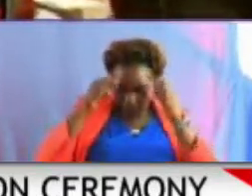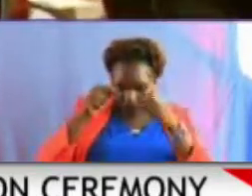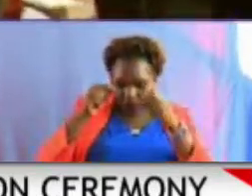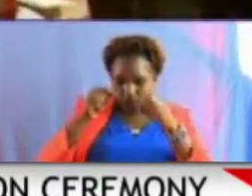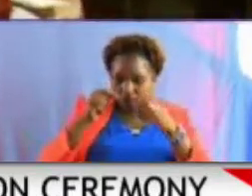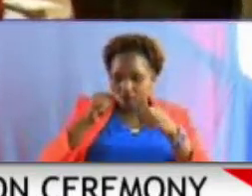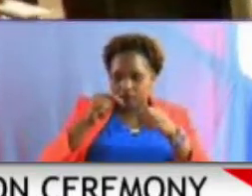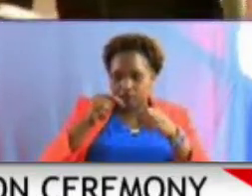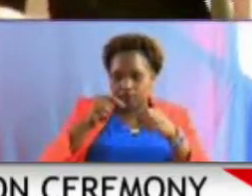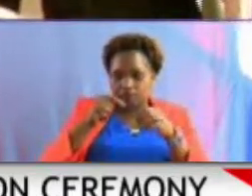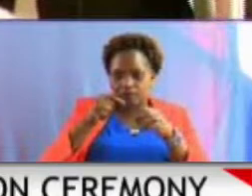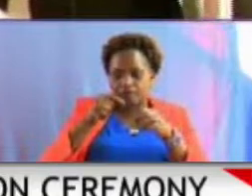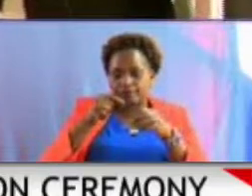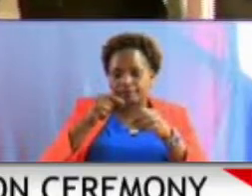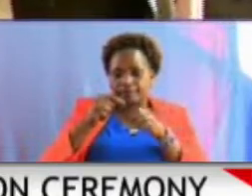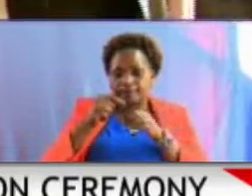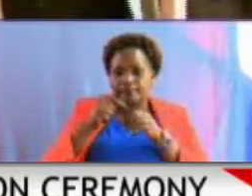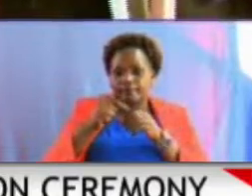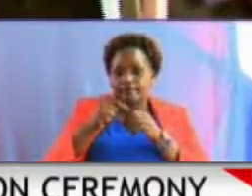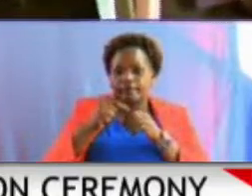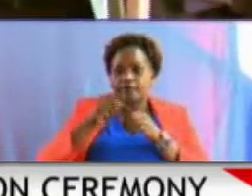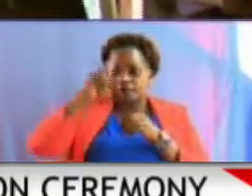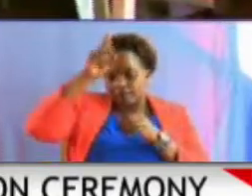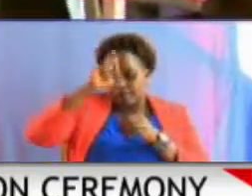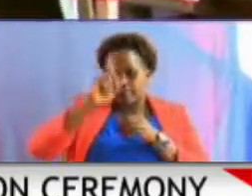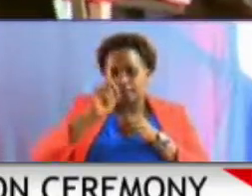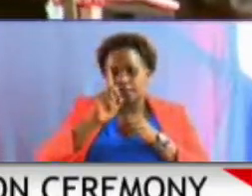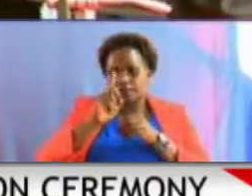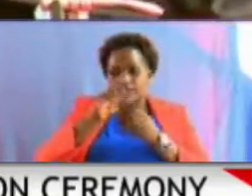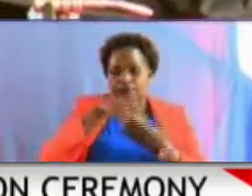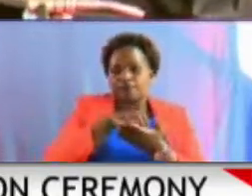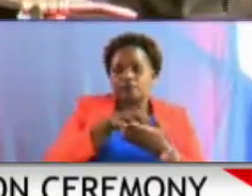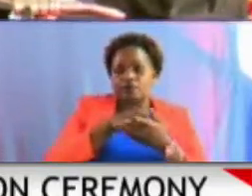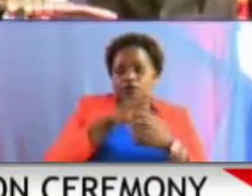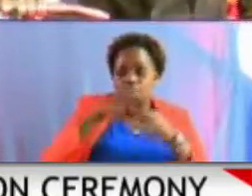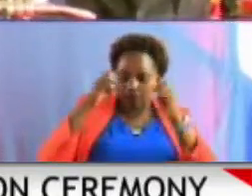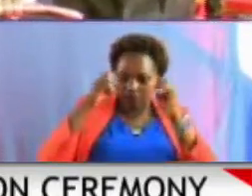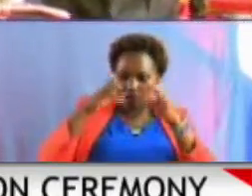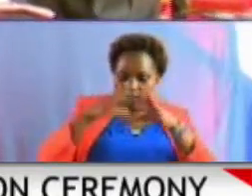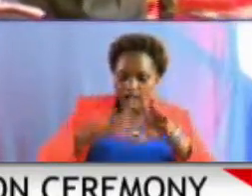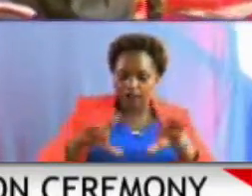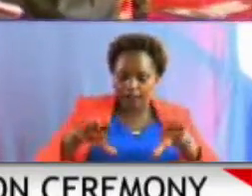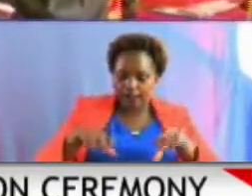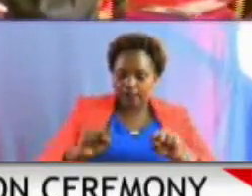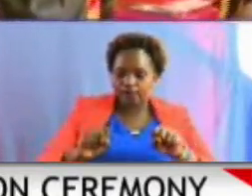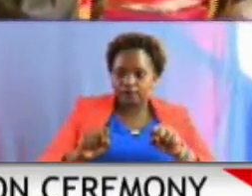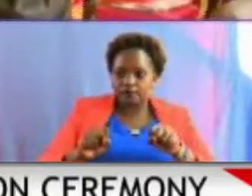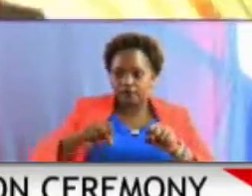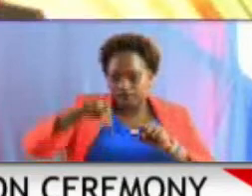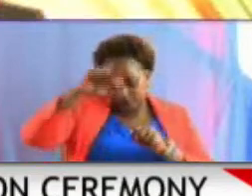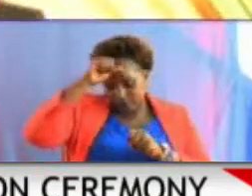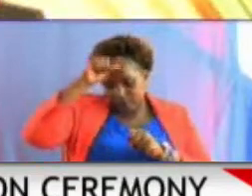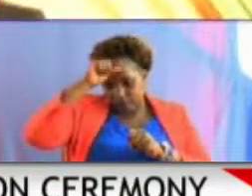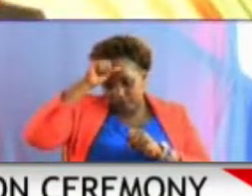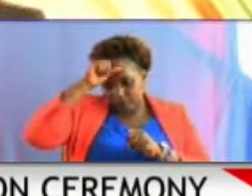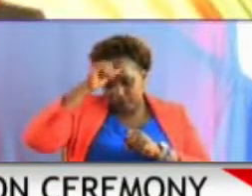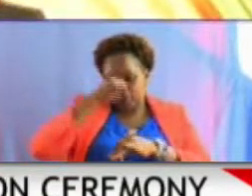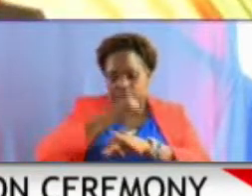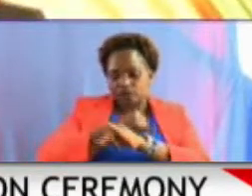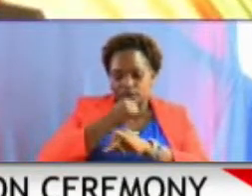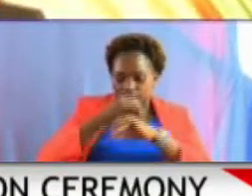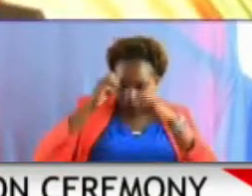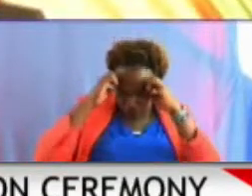on account of land grabbers. The ministry's position is that all land grabbers in government educational